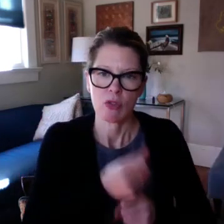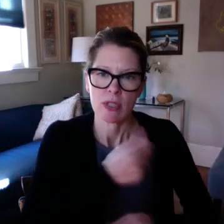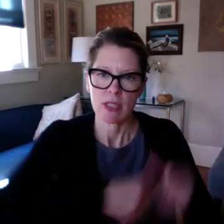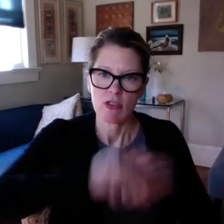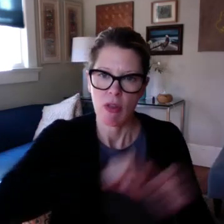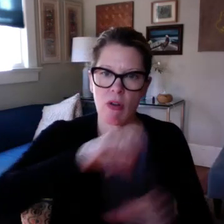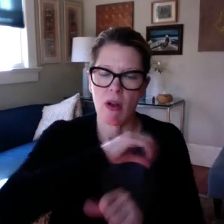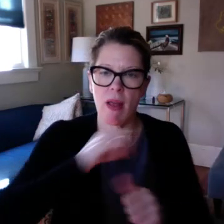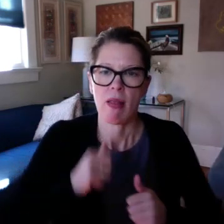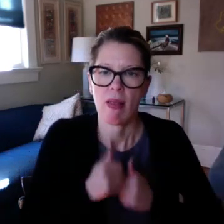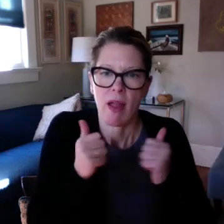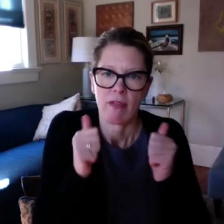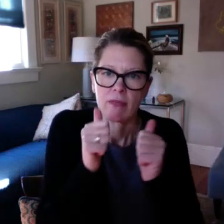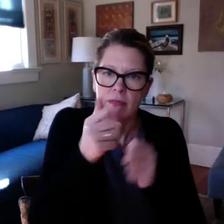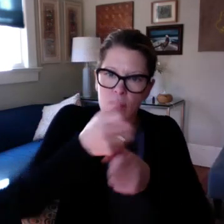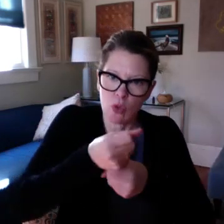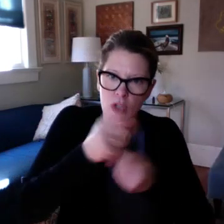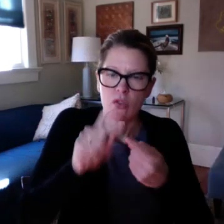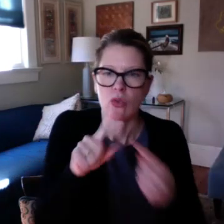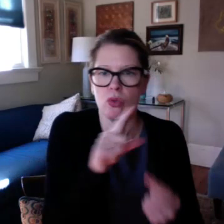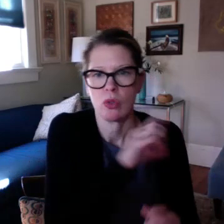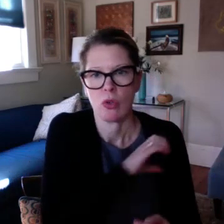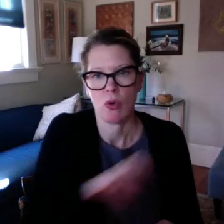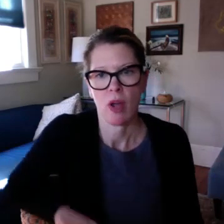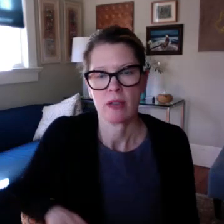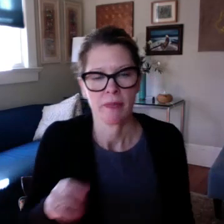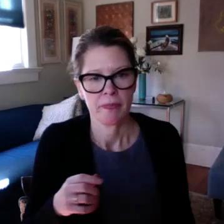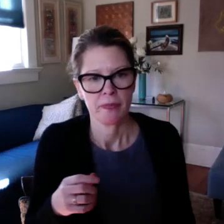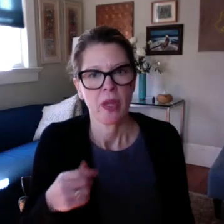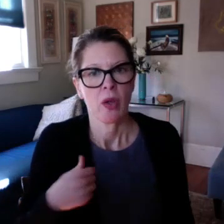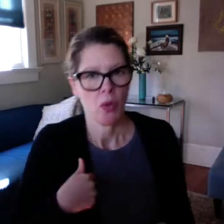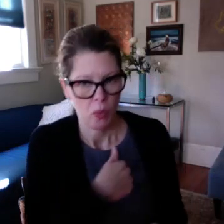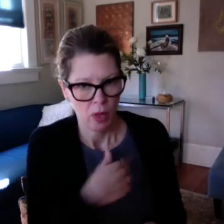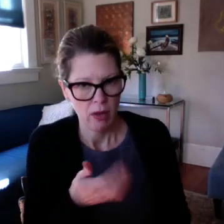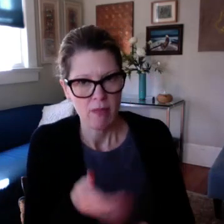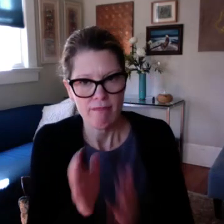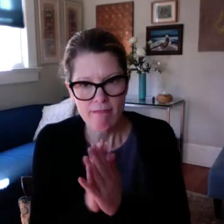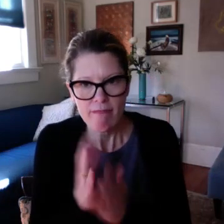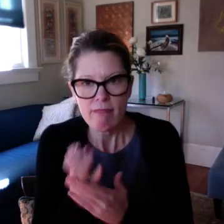our life to Christ. We entreat you, O Lord.